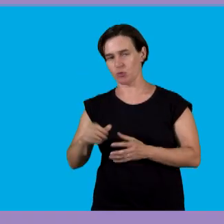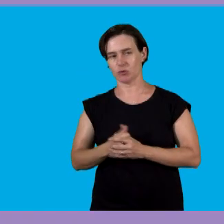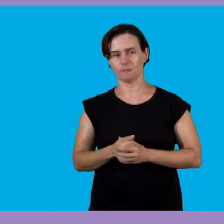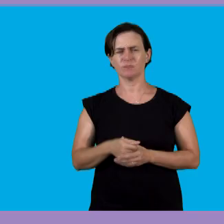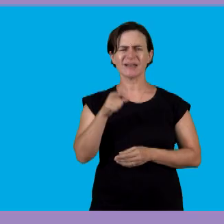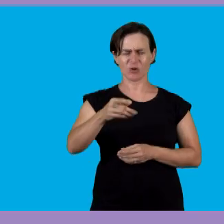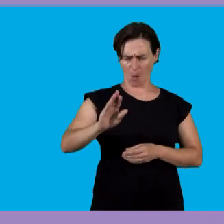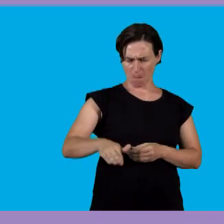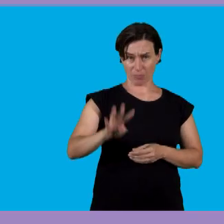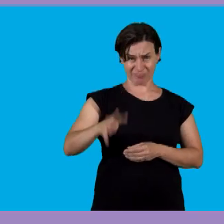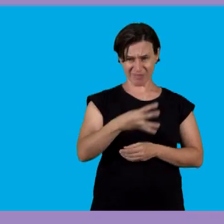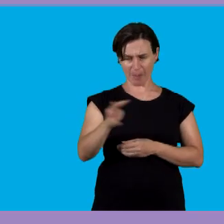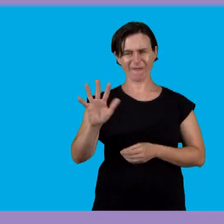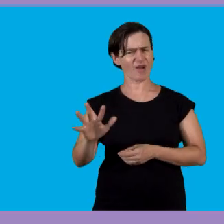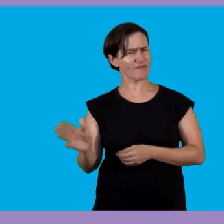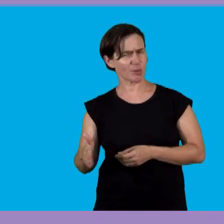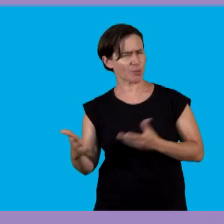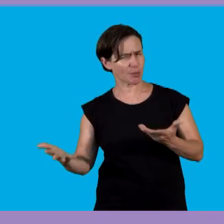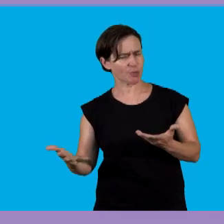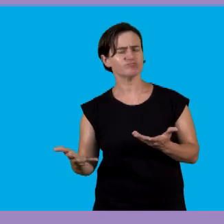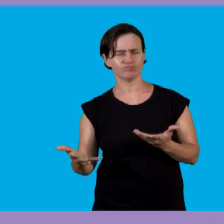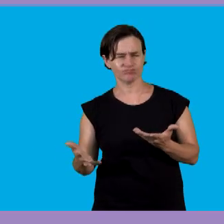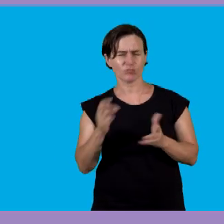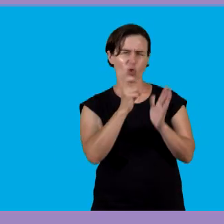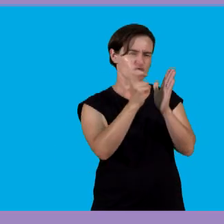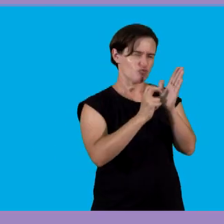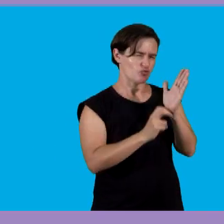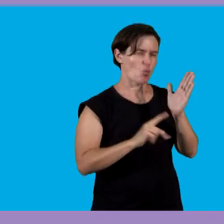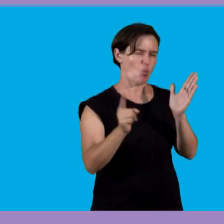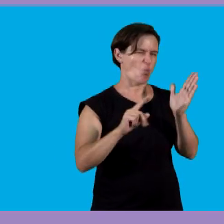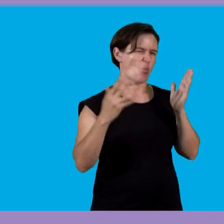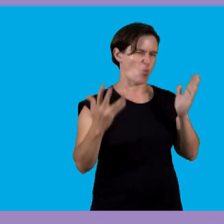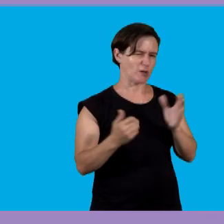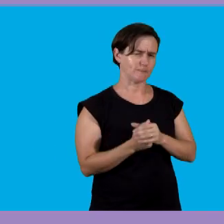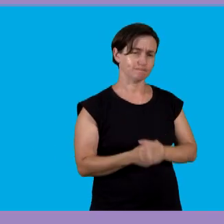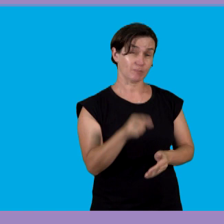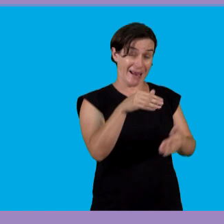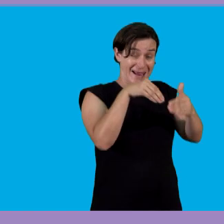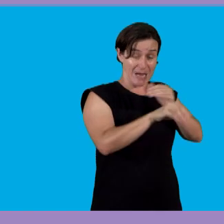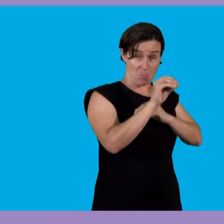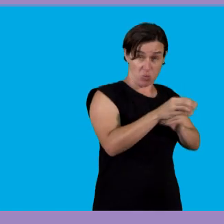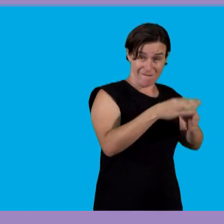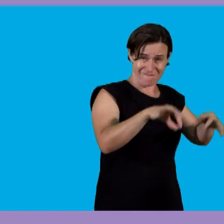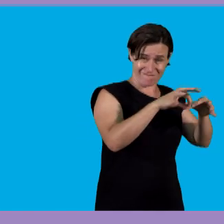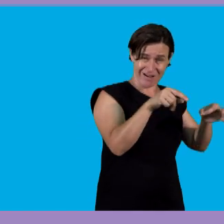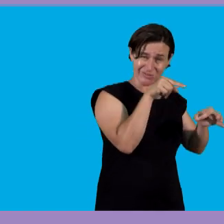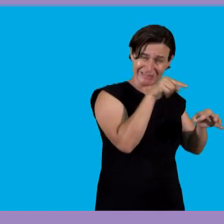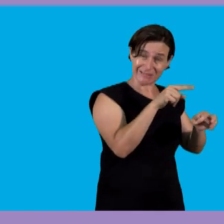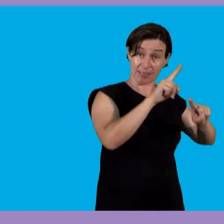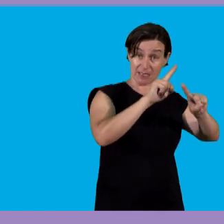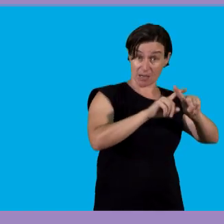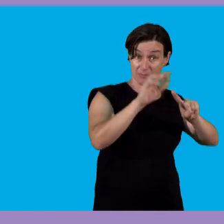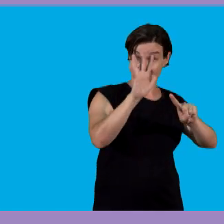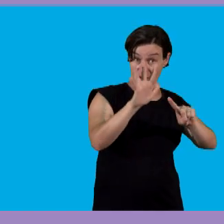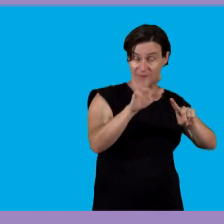5? Well, let's look at what the rule says. The rule says that the input value is multiplied by 5 and then 3